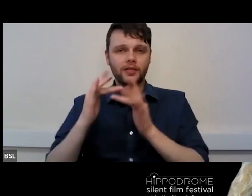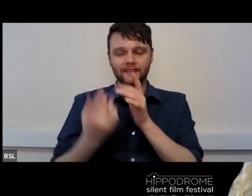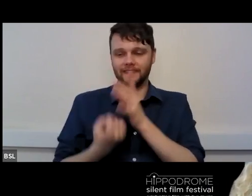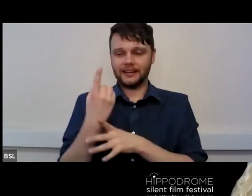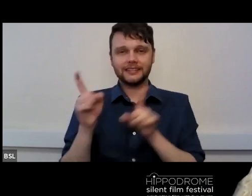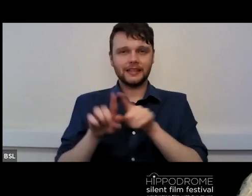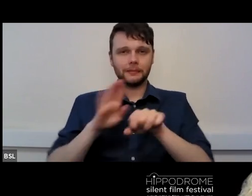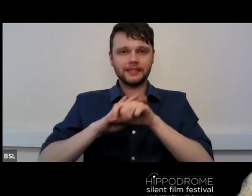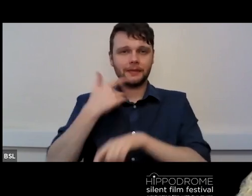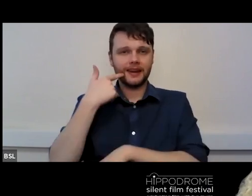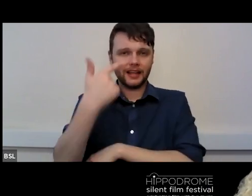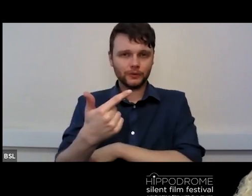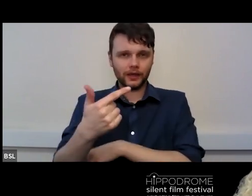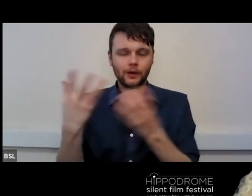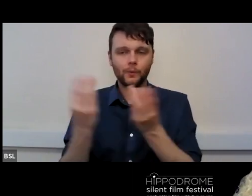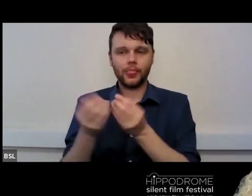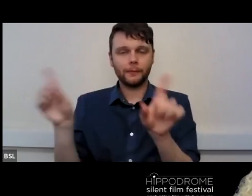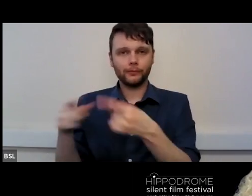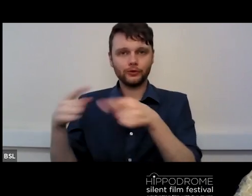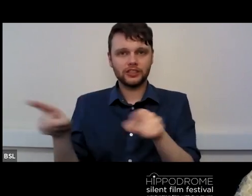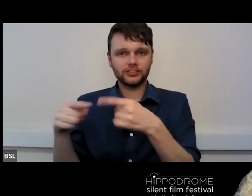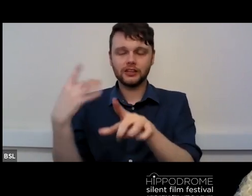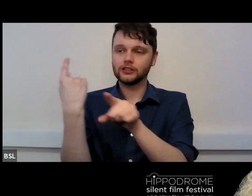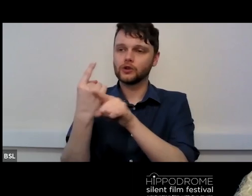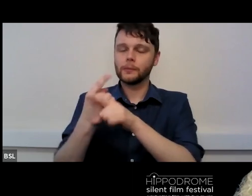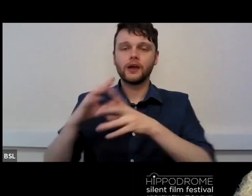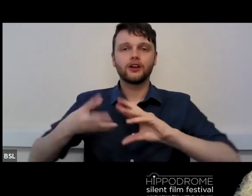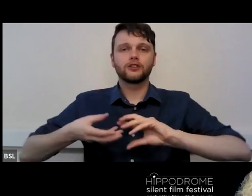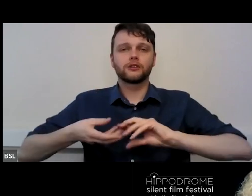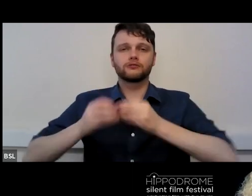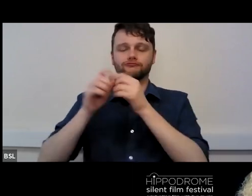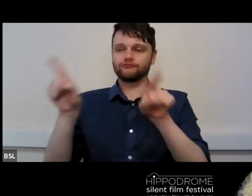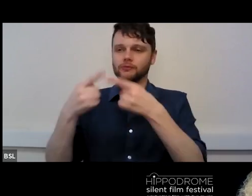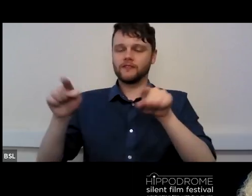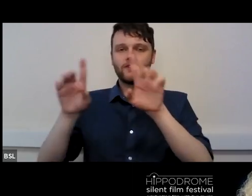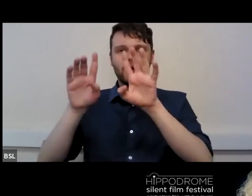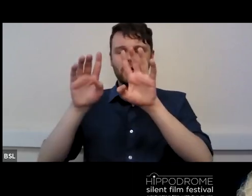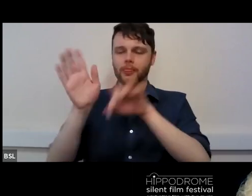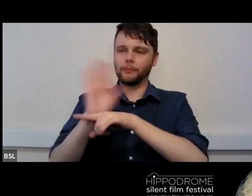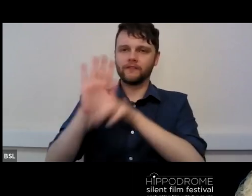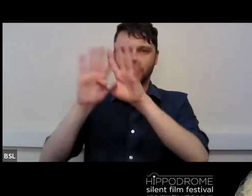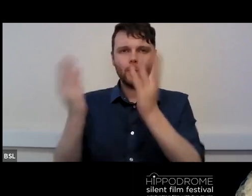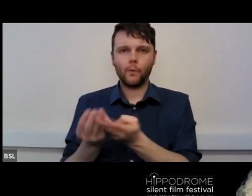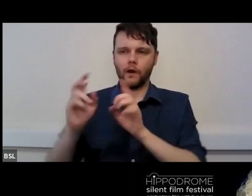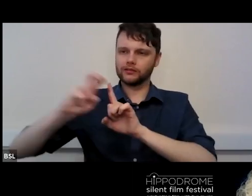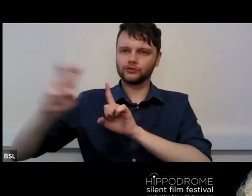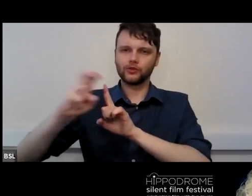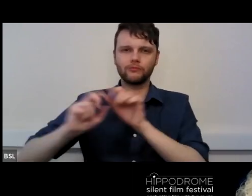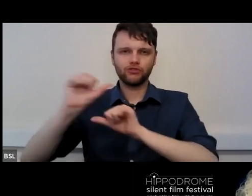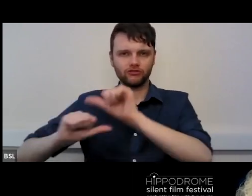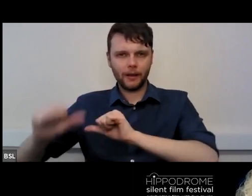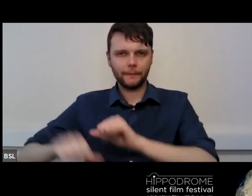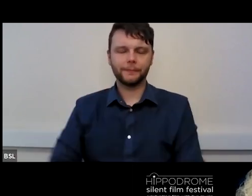time next week, with musicians discussing composing for the Movie World Tour program. I'd like